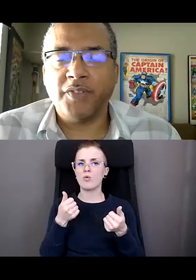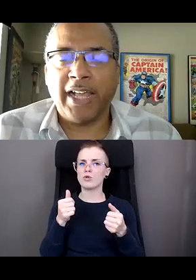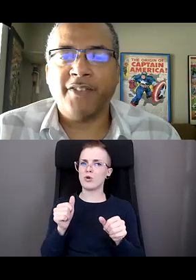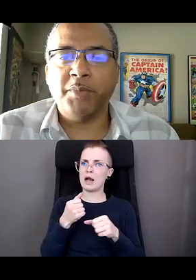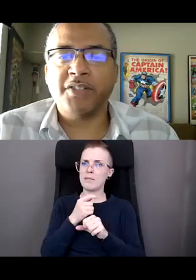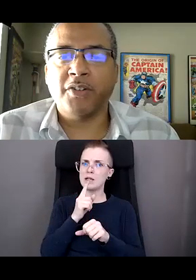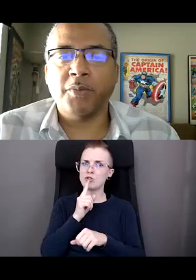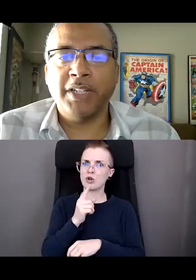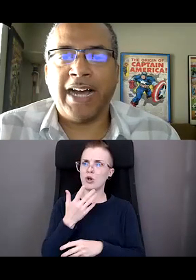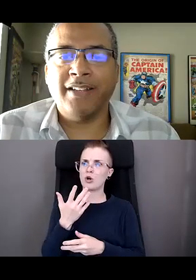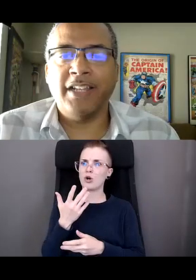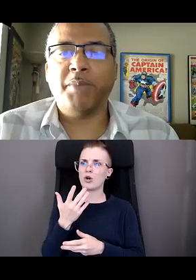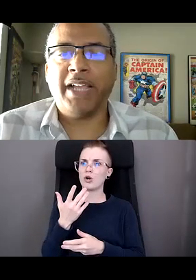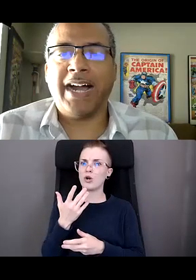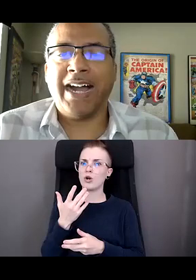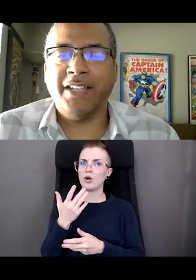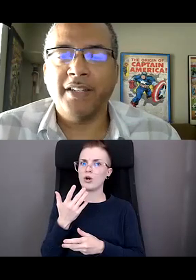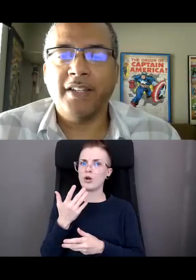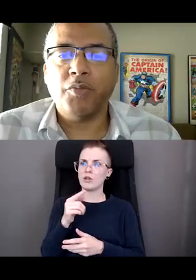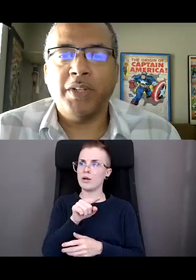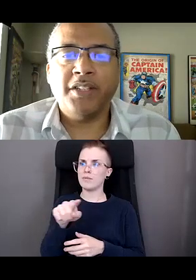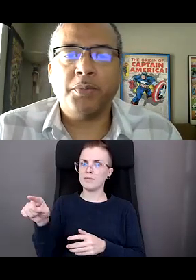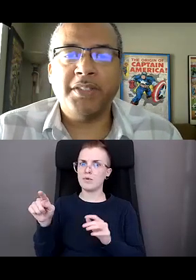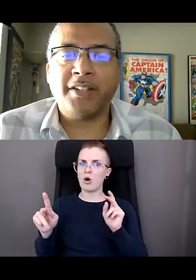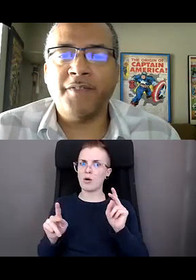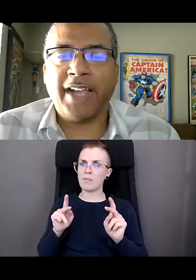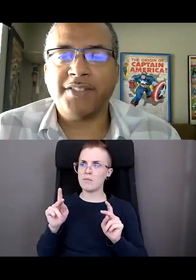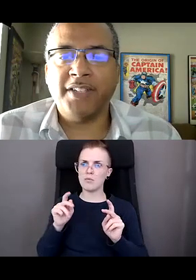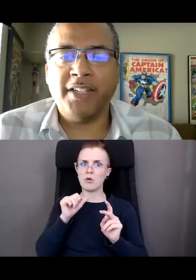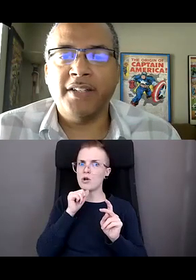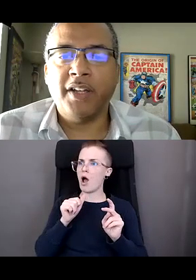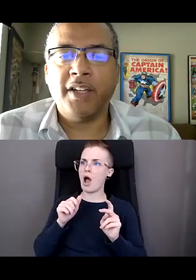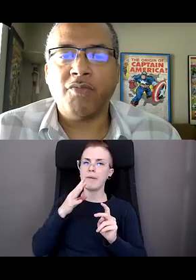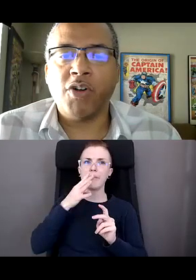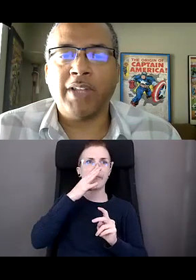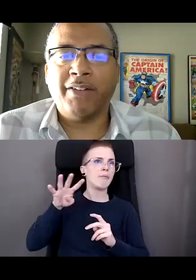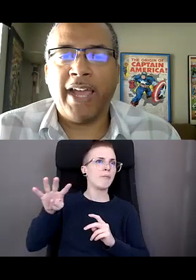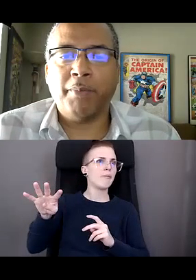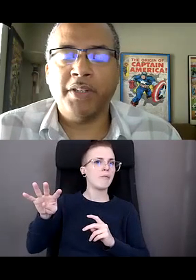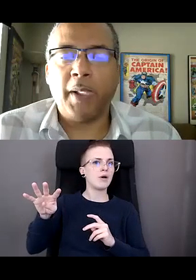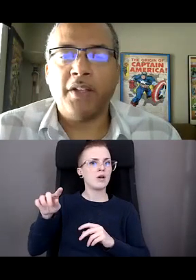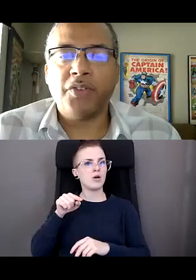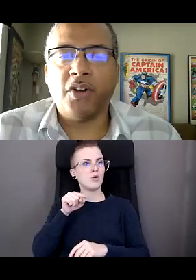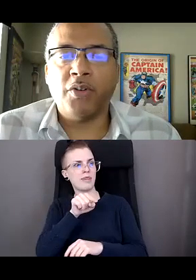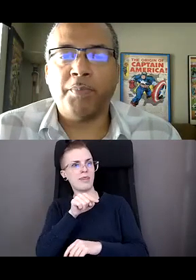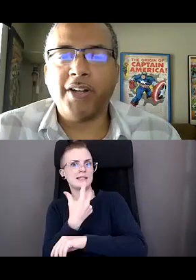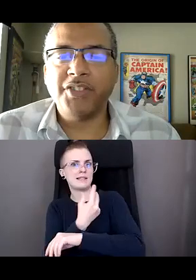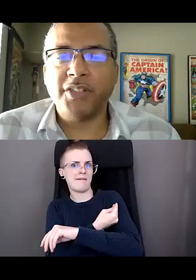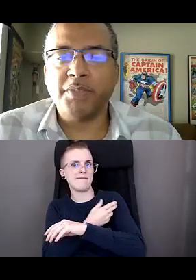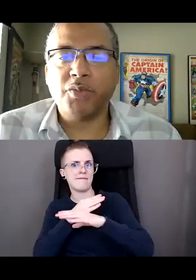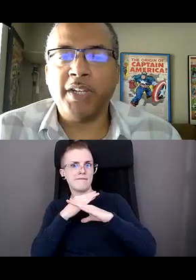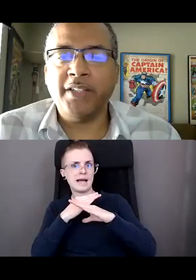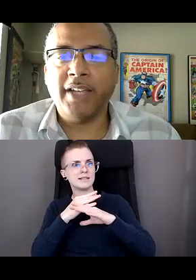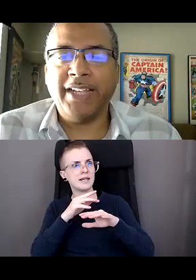constituents, for lack of a better term, were not left behind when this particular vaccine rollout happened. So a